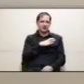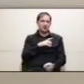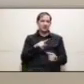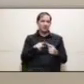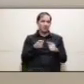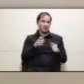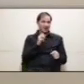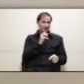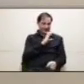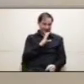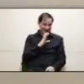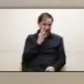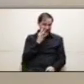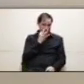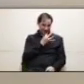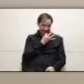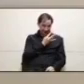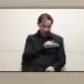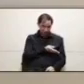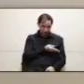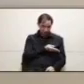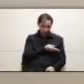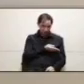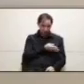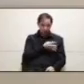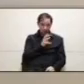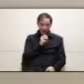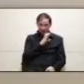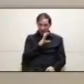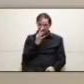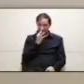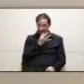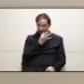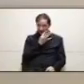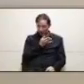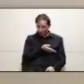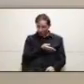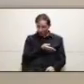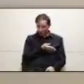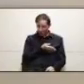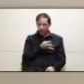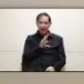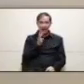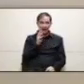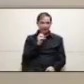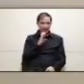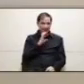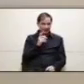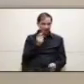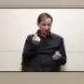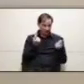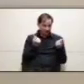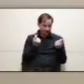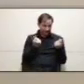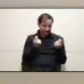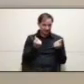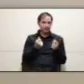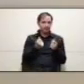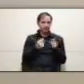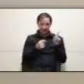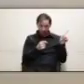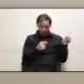Chair. So I would like So the MEC is saying so? MEC, yes, MEC of Finance. Which MEC? MEC of Finance. This